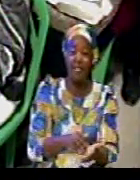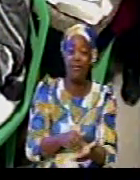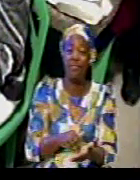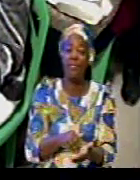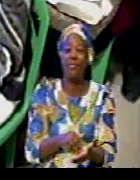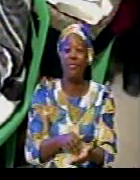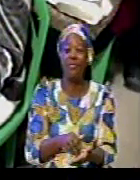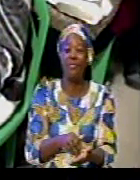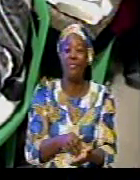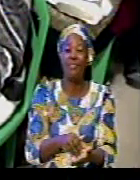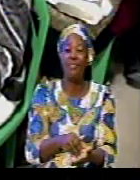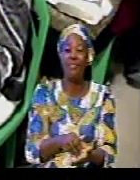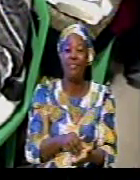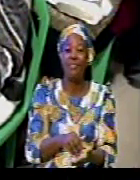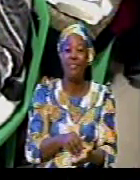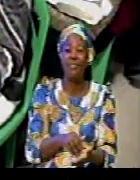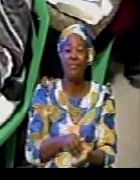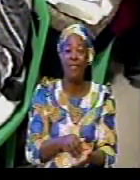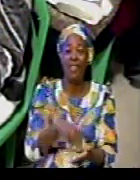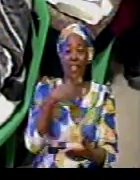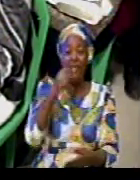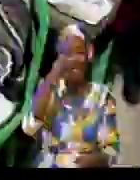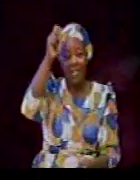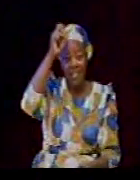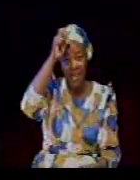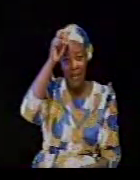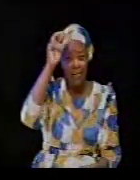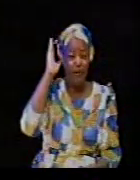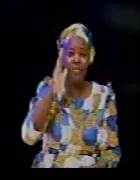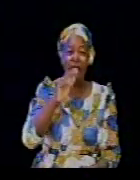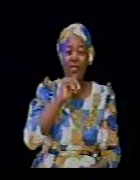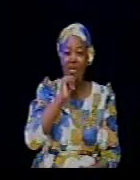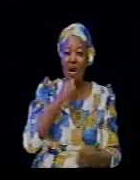again. Somebody shout, born again.